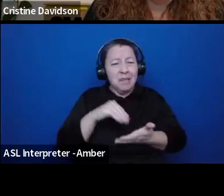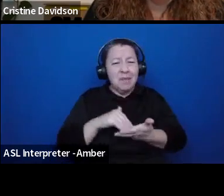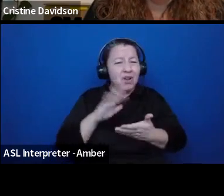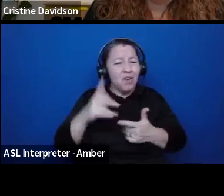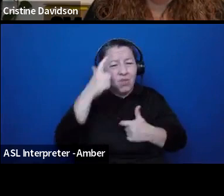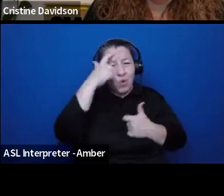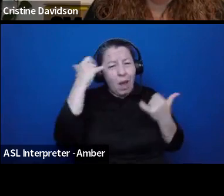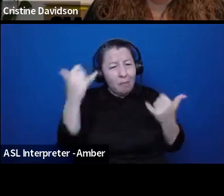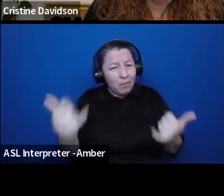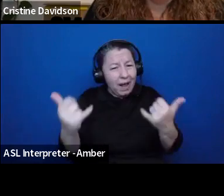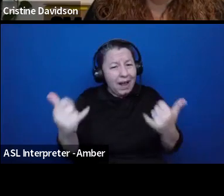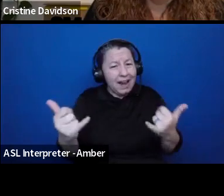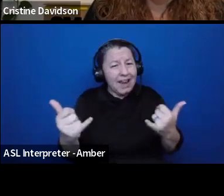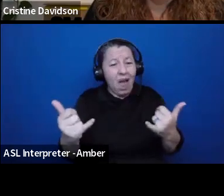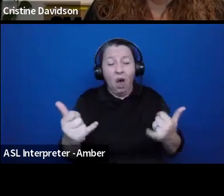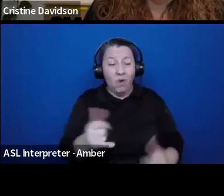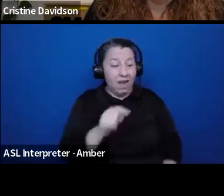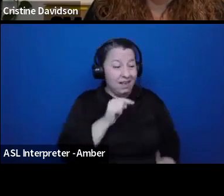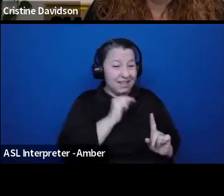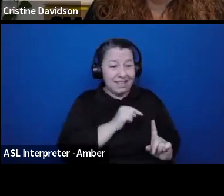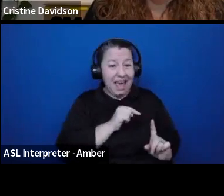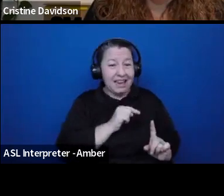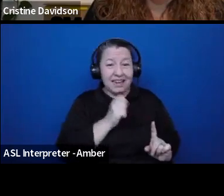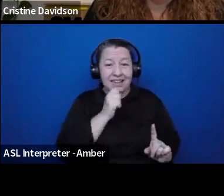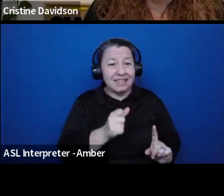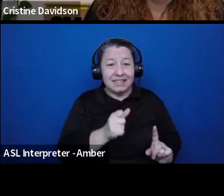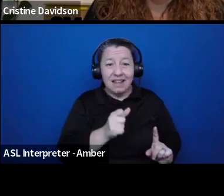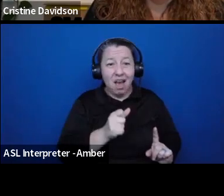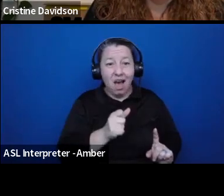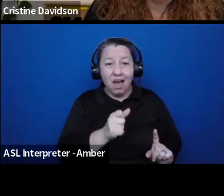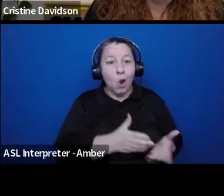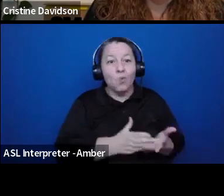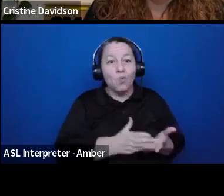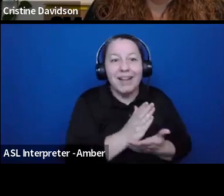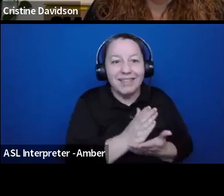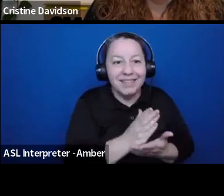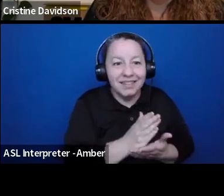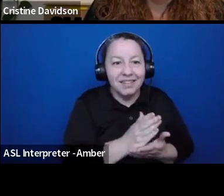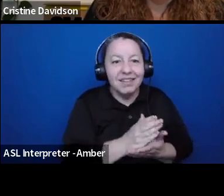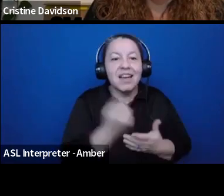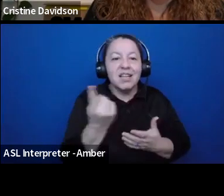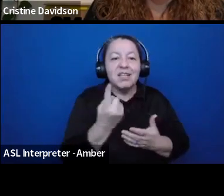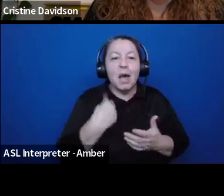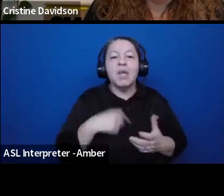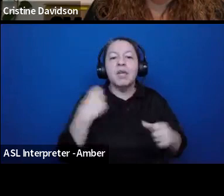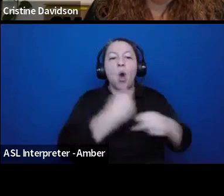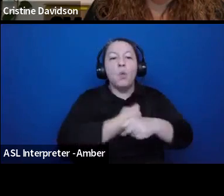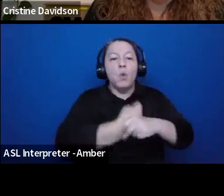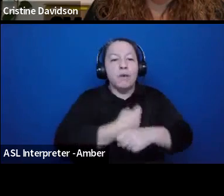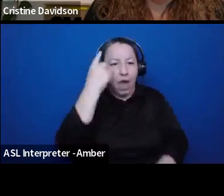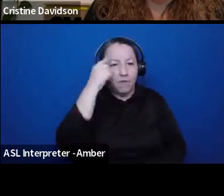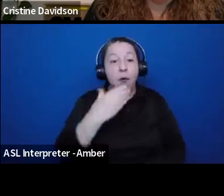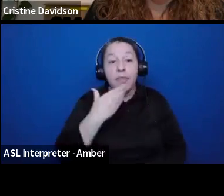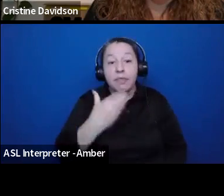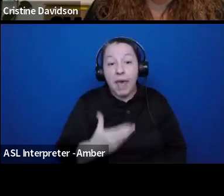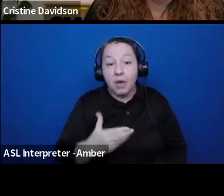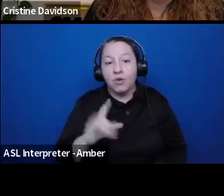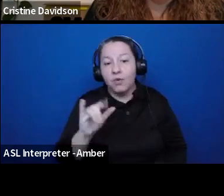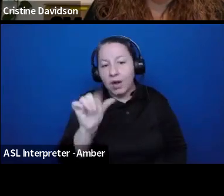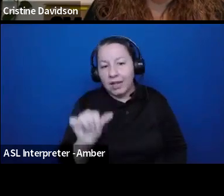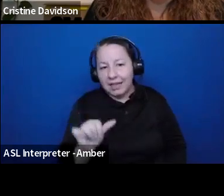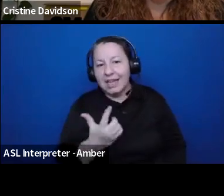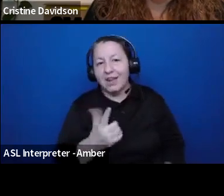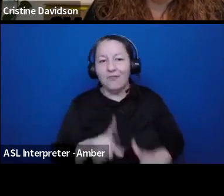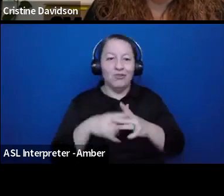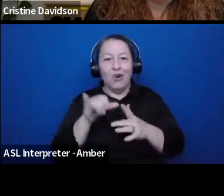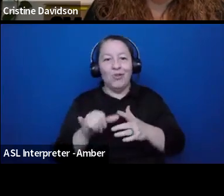that is still not a right that we have and what we fight for. So thank you, Linda, for initiating that in our morning check-ins.